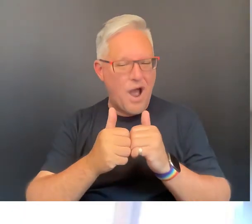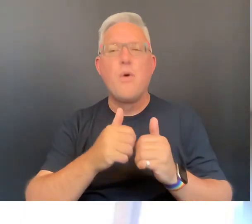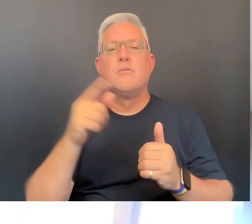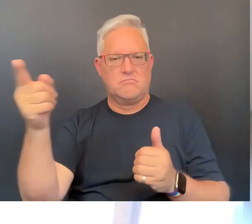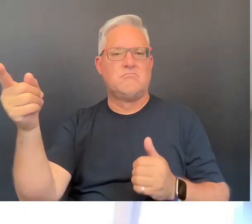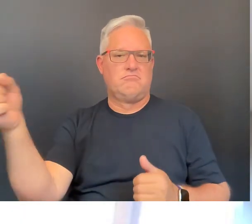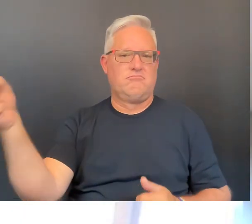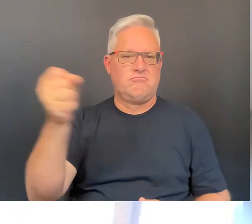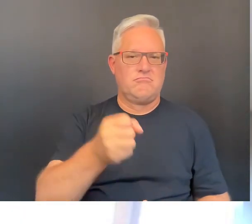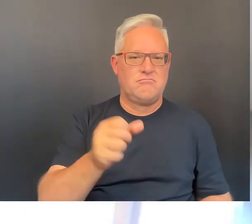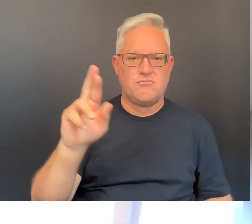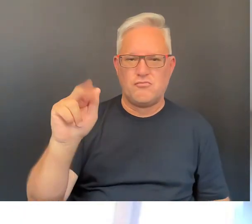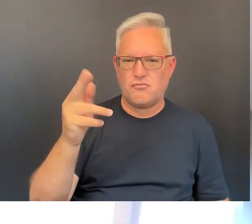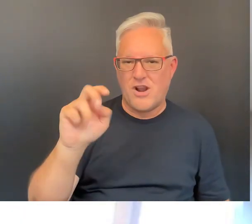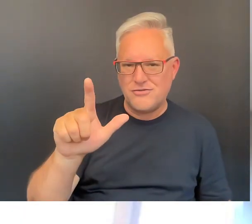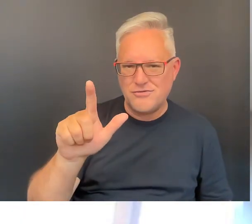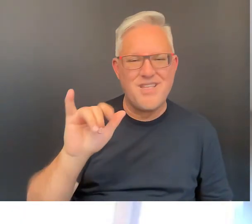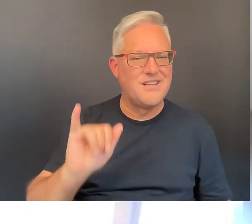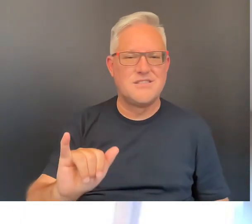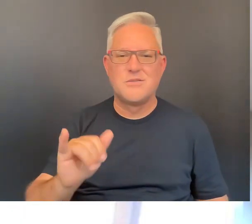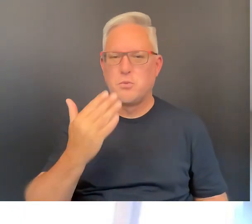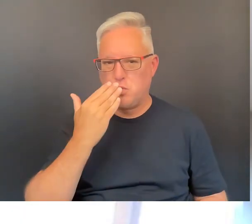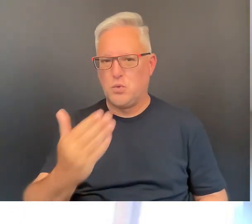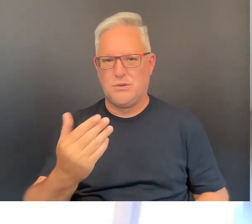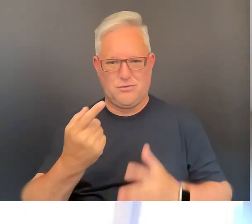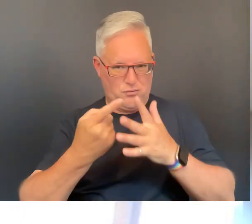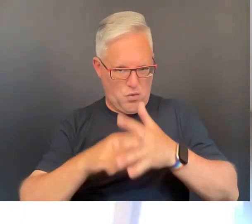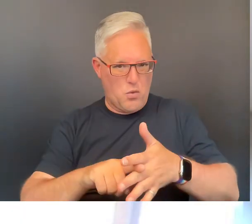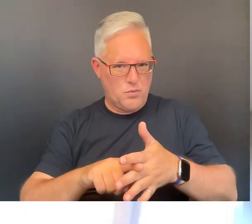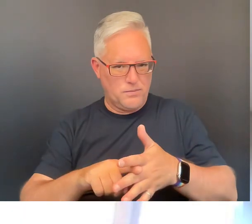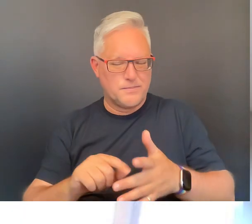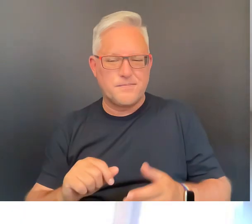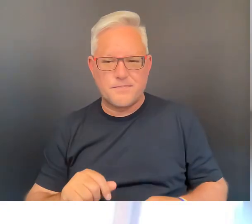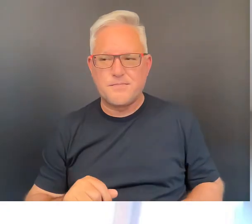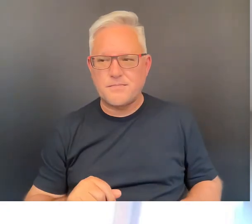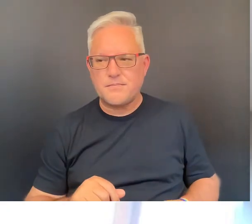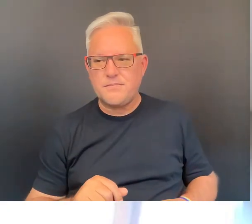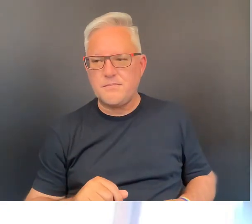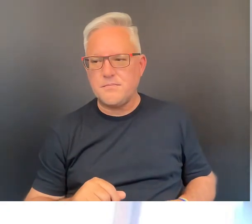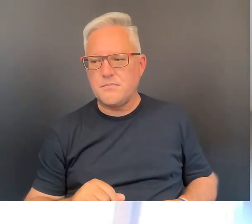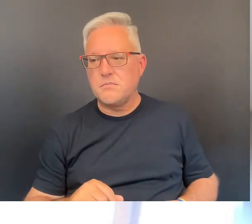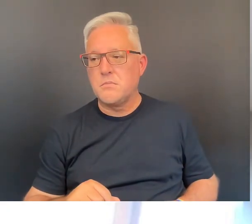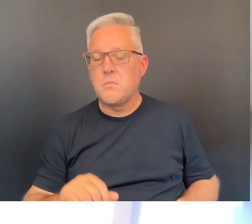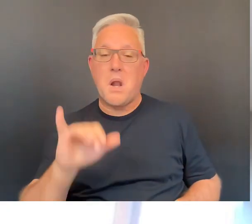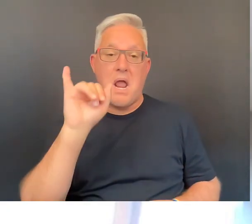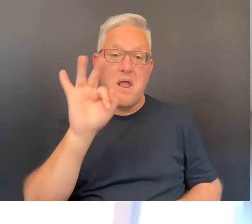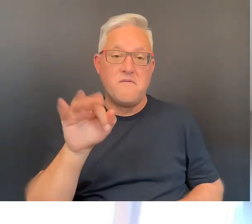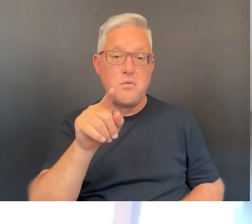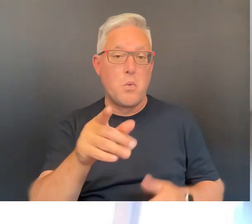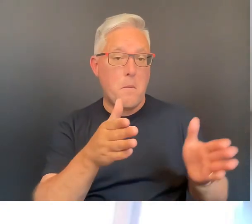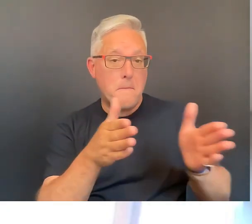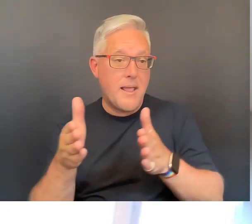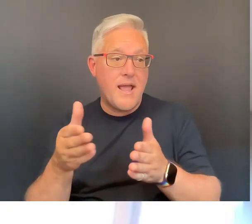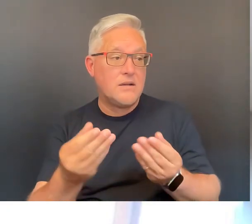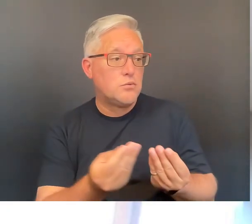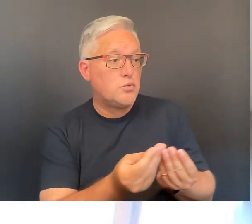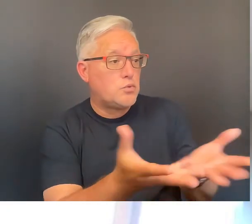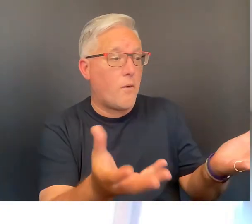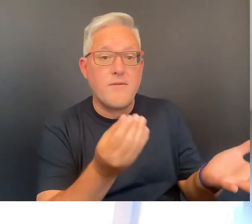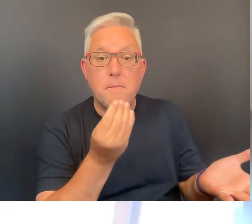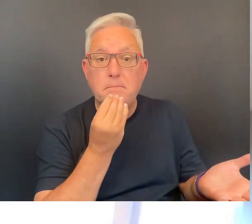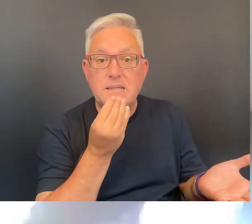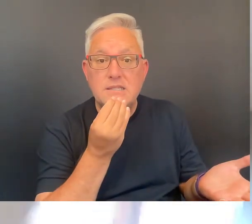So I think that's a good step to start that way. Like if you're going to serve a